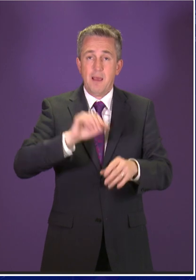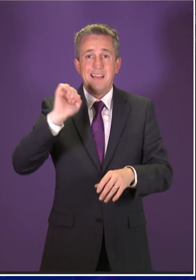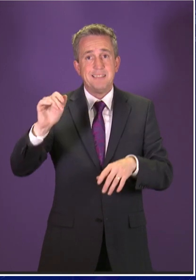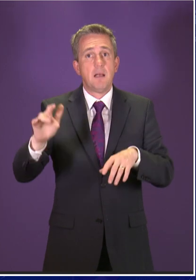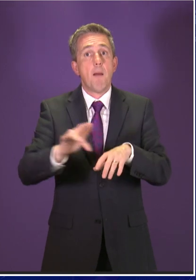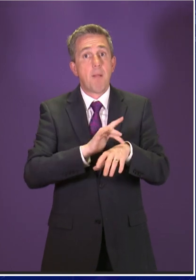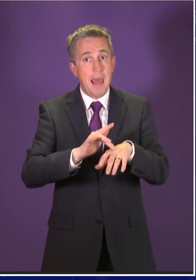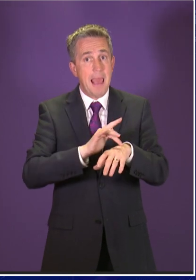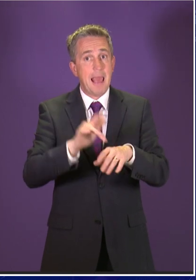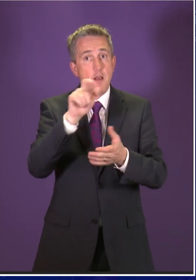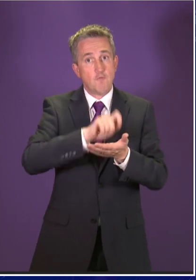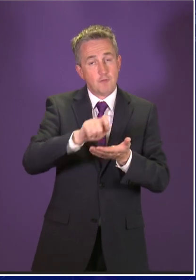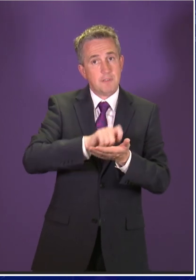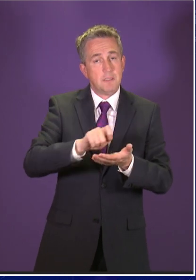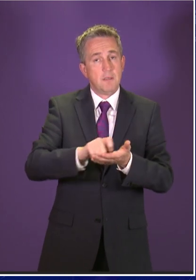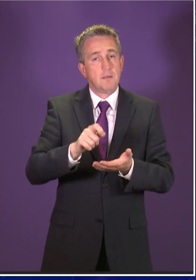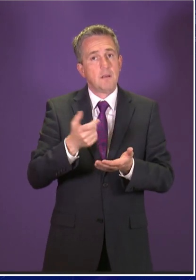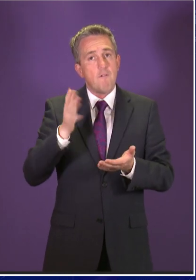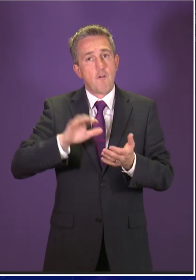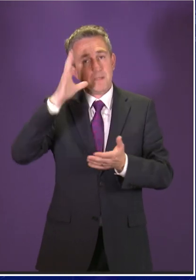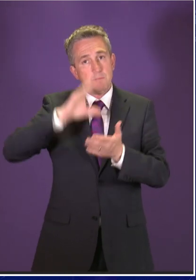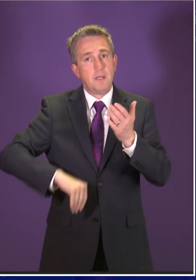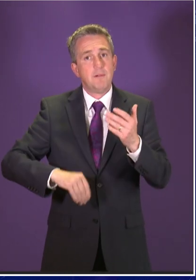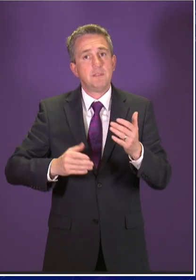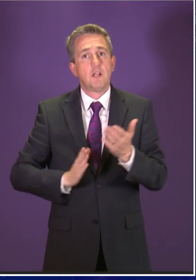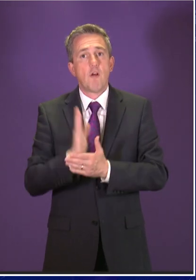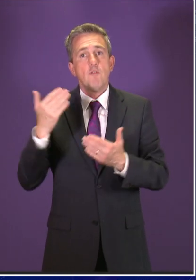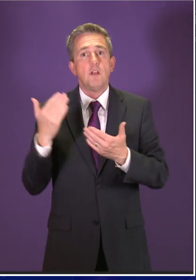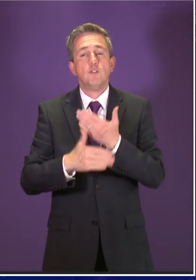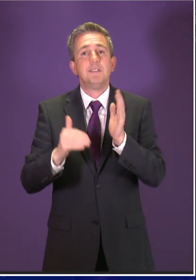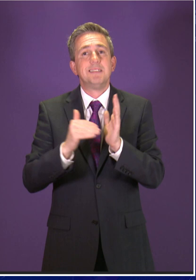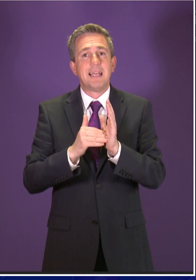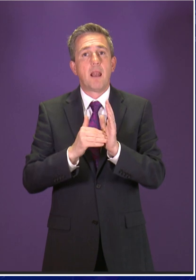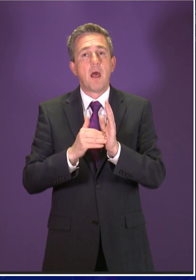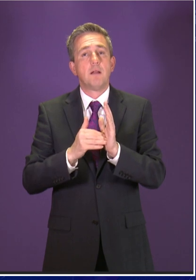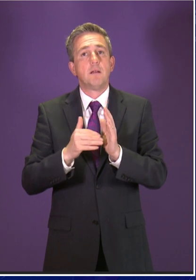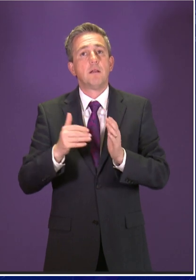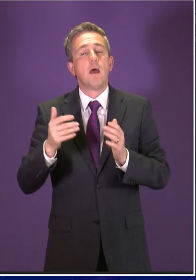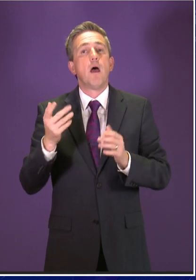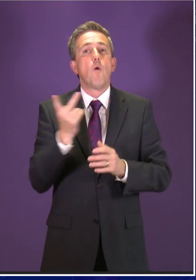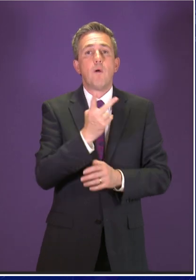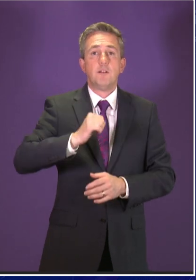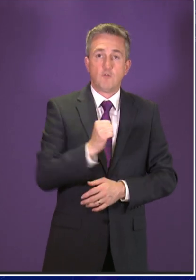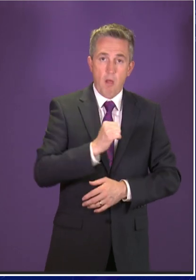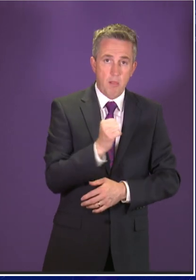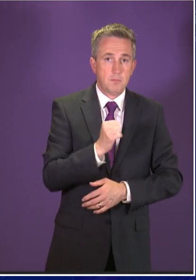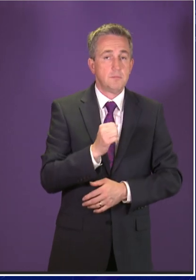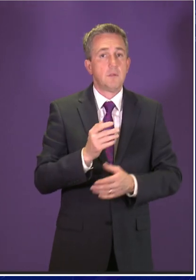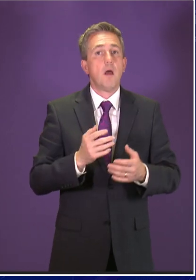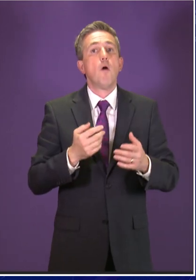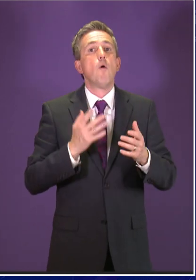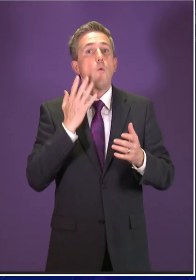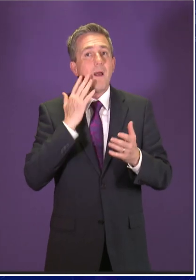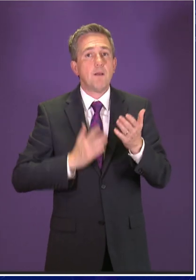play is a result of his participation in the New Zealand-Scotland Playwright Residency and Exchange Program